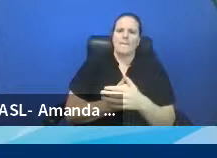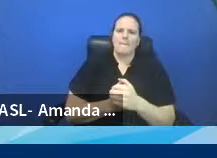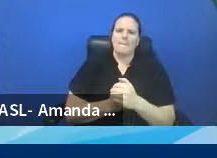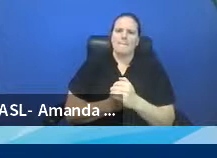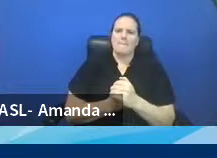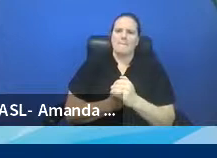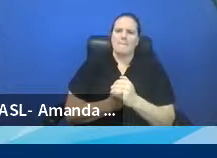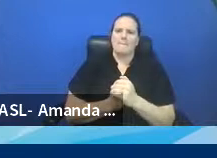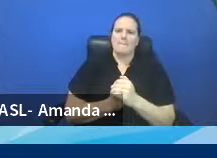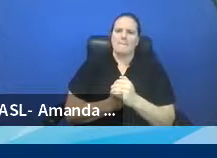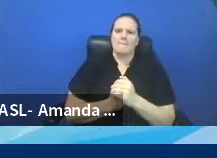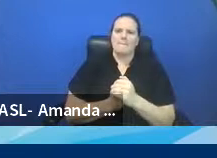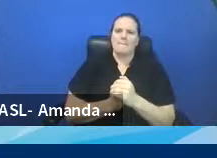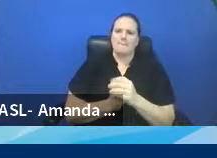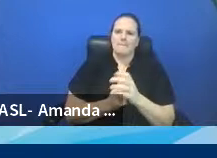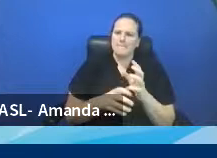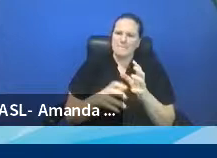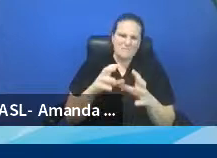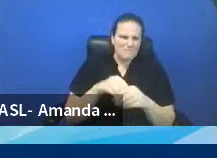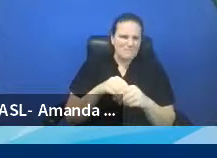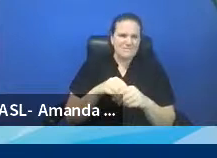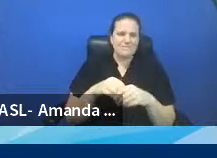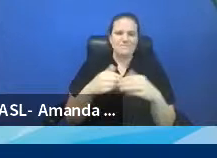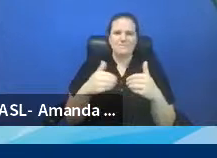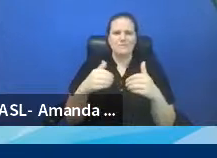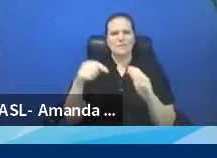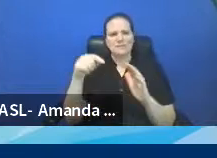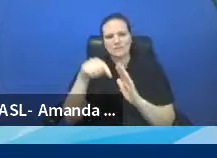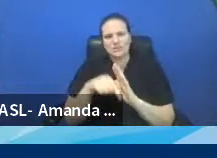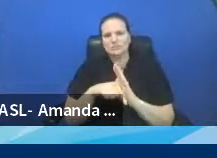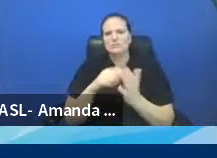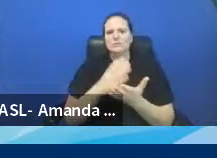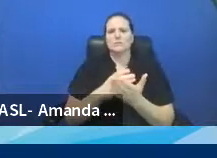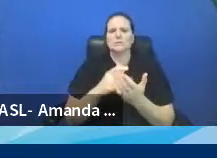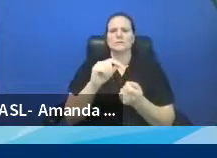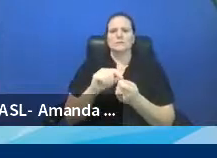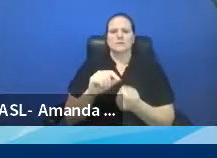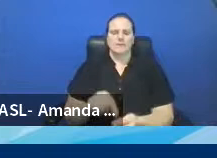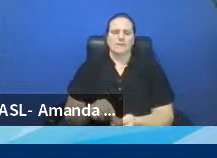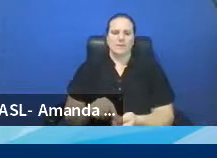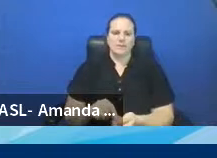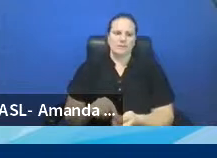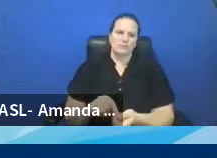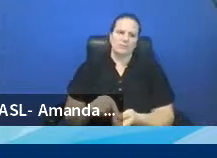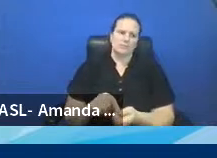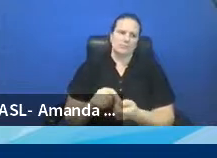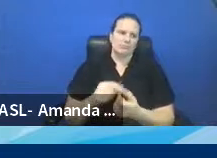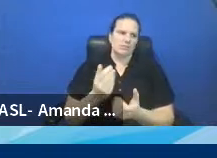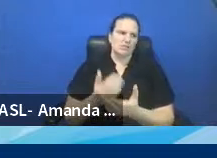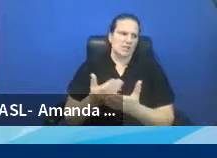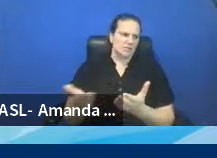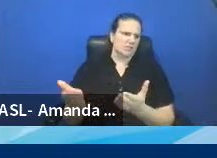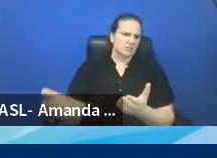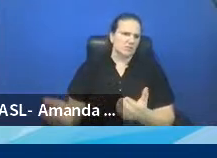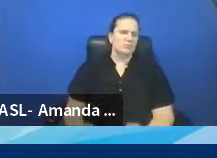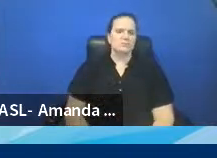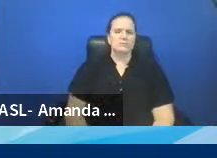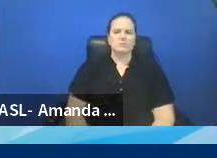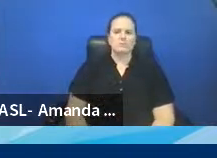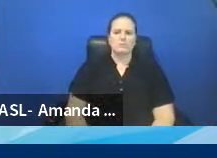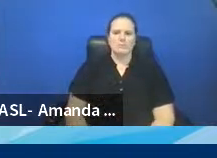digging in very much deeper on some specific items,